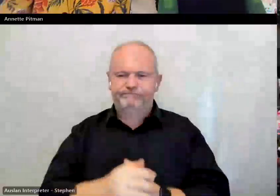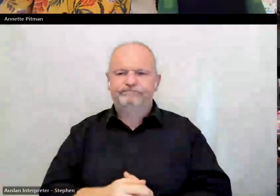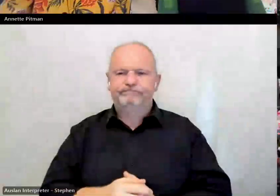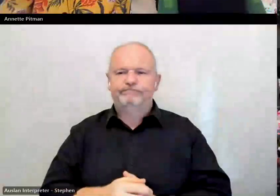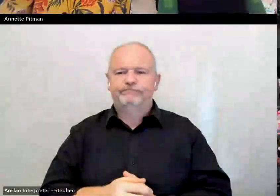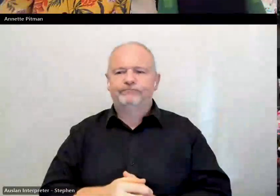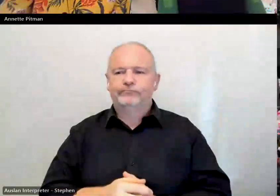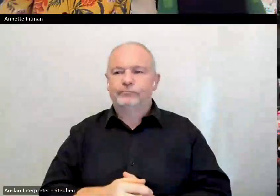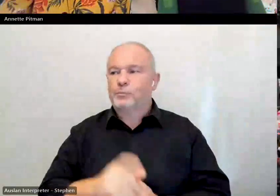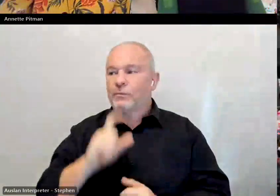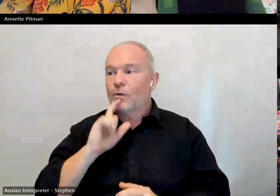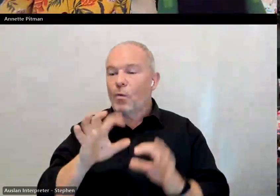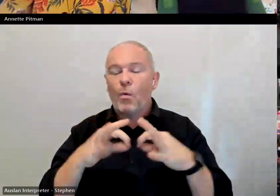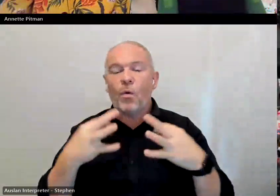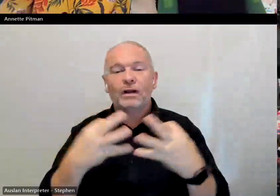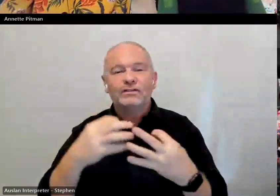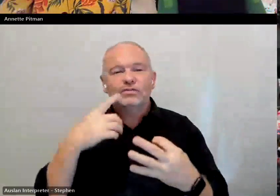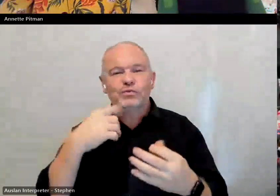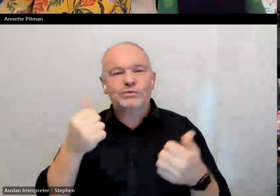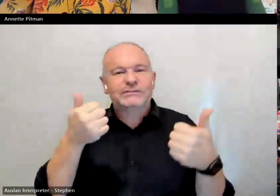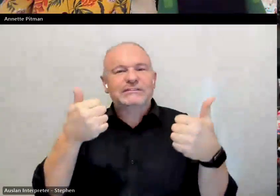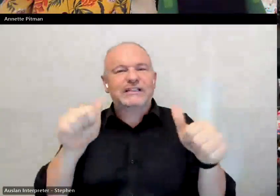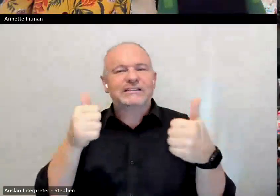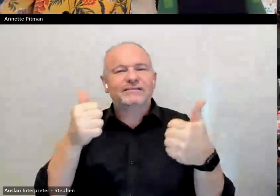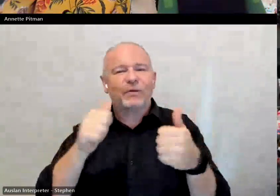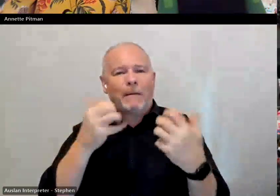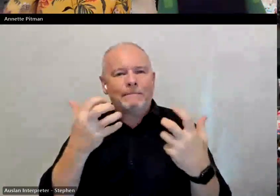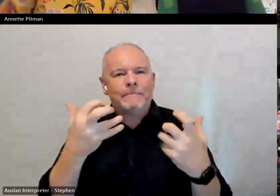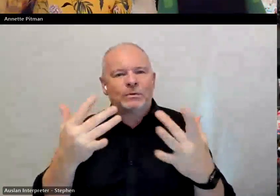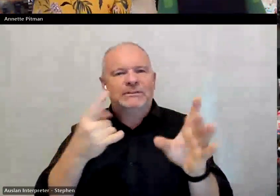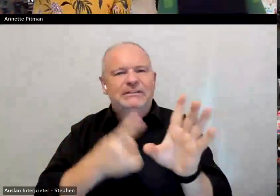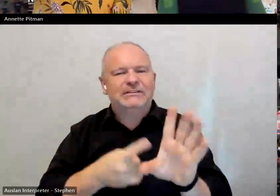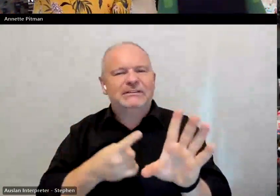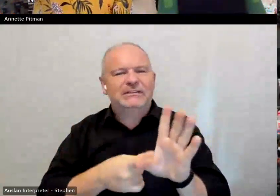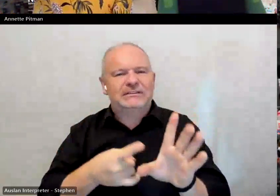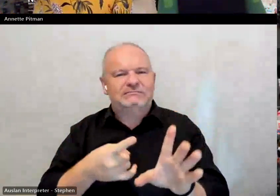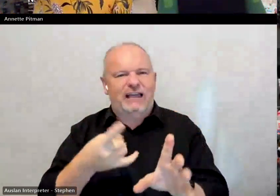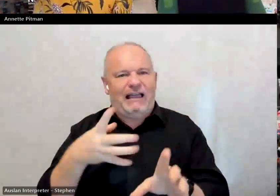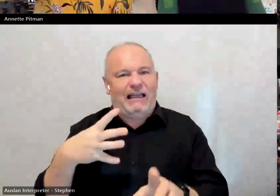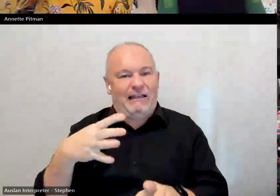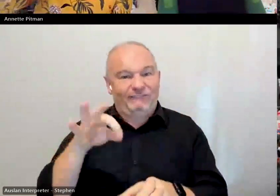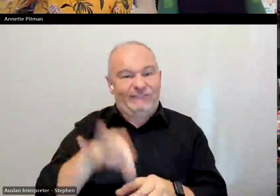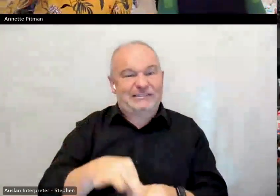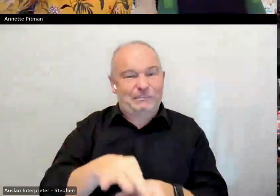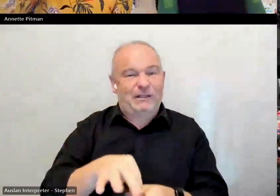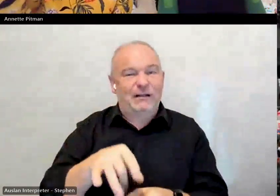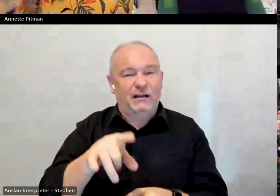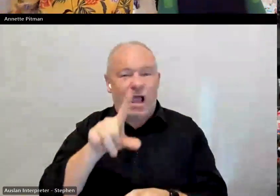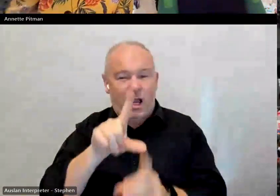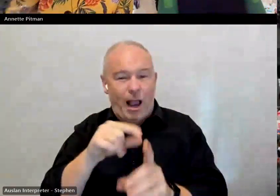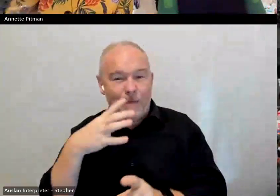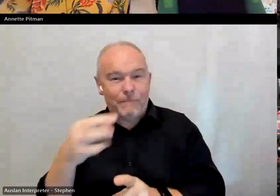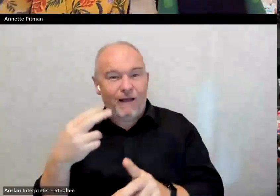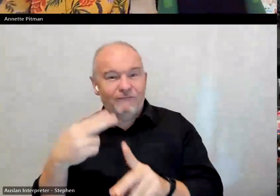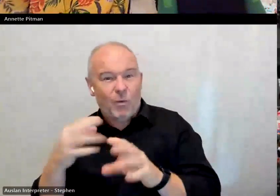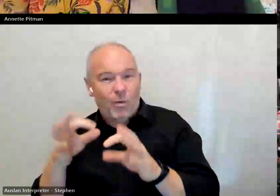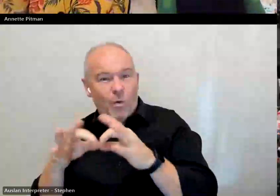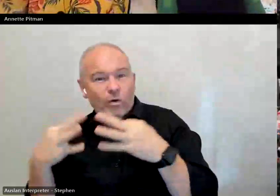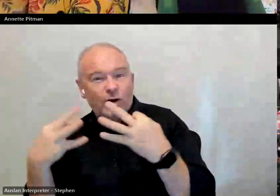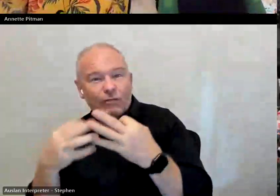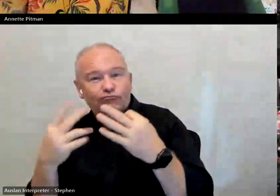And will organisations who are successful in multi-year investment be able to apply for organisational